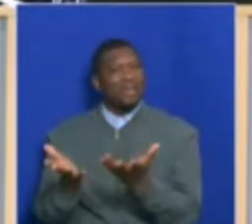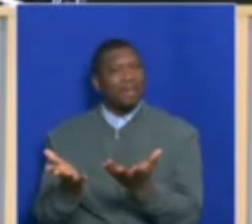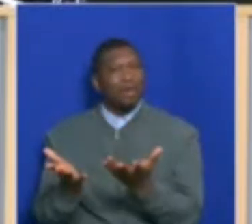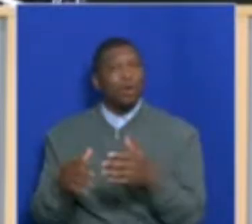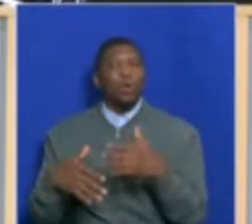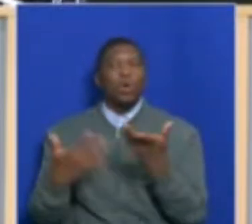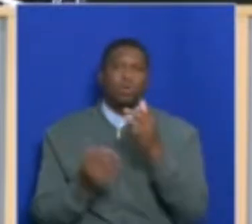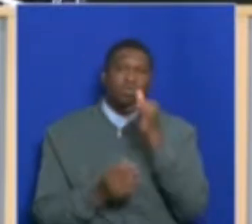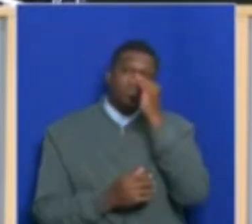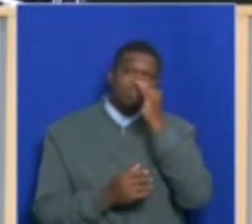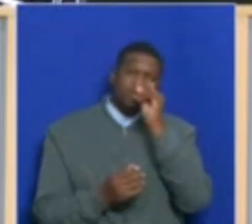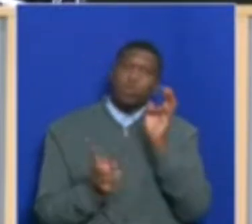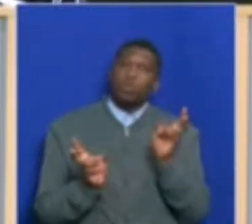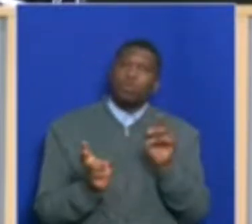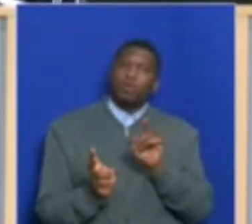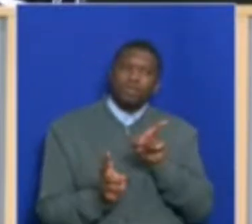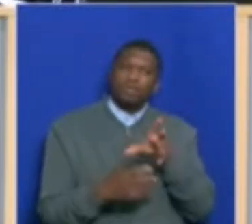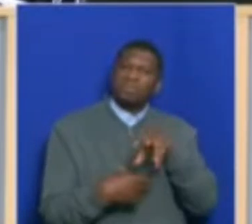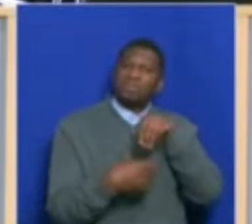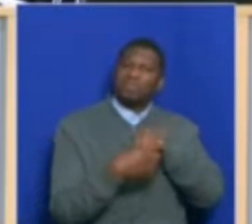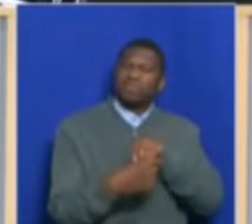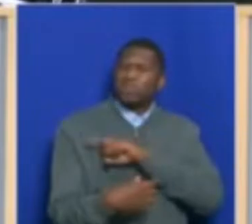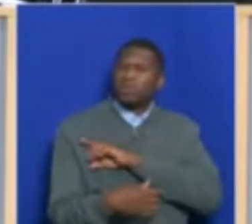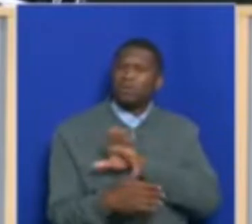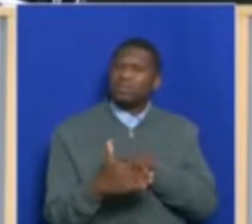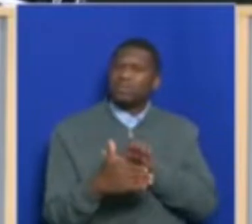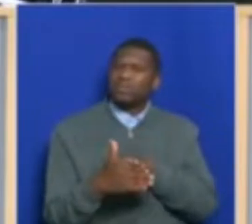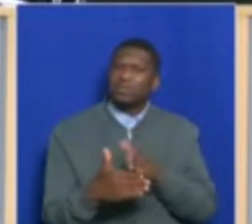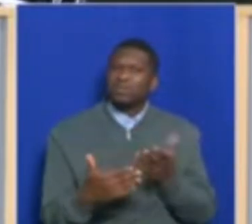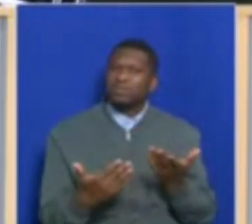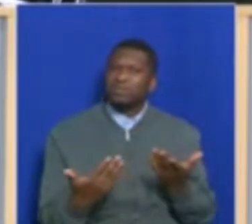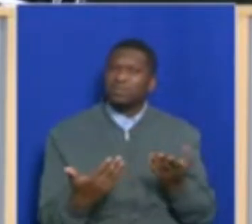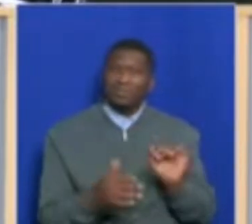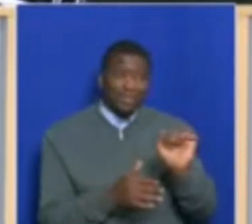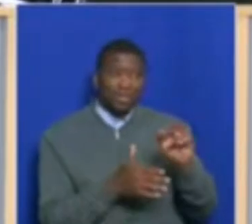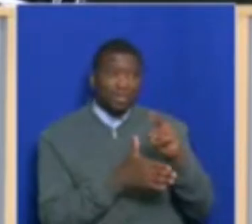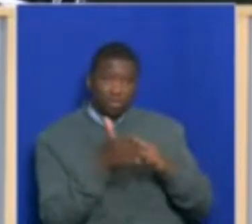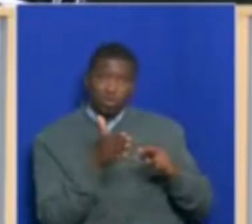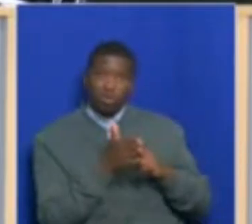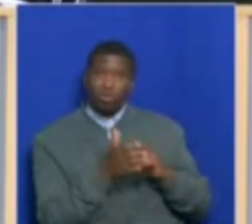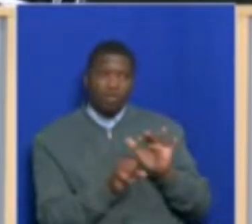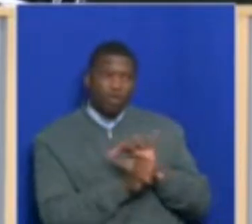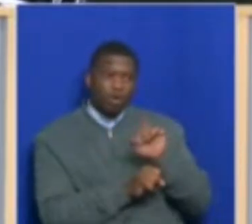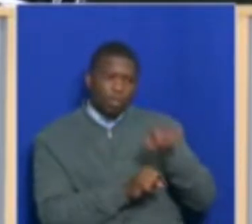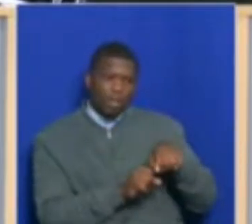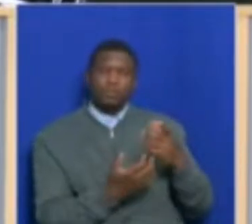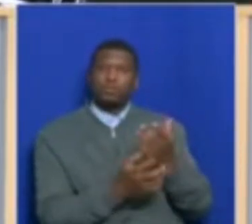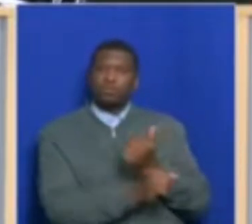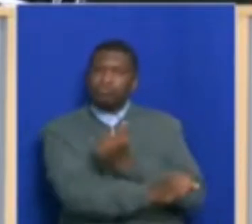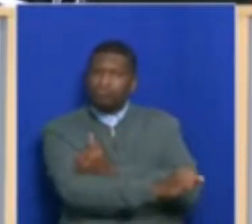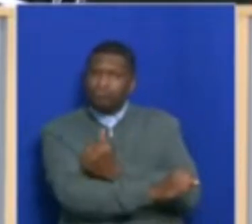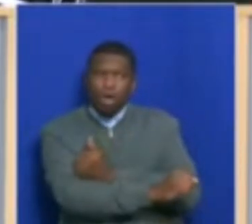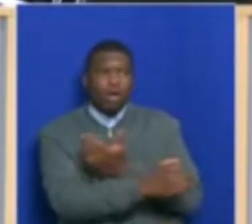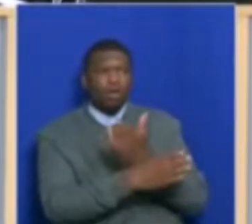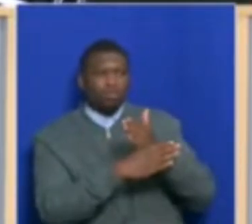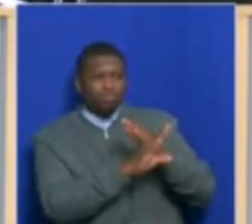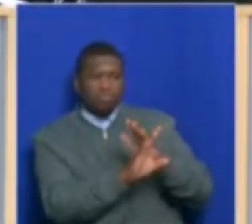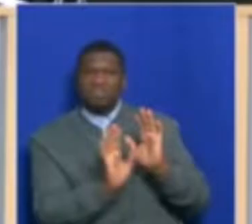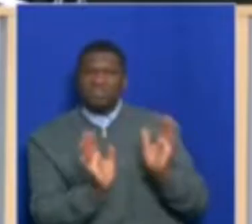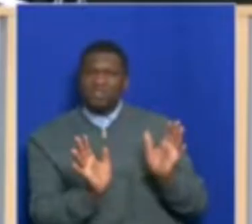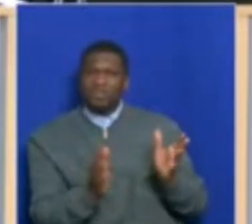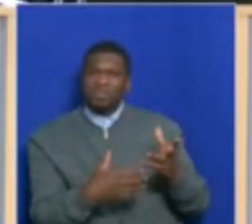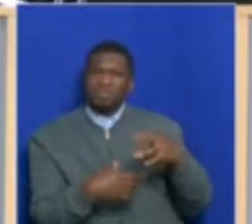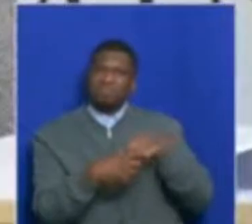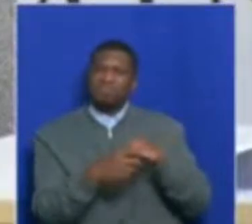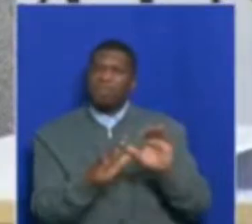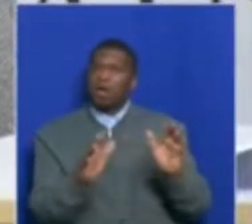getting involved in these dockets if their role is to fight drugs and drug trafficking?